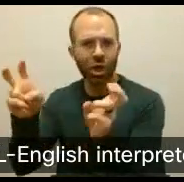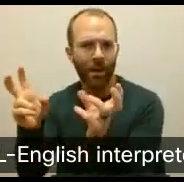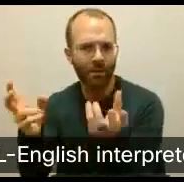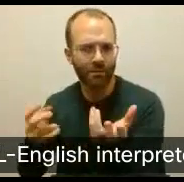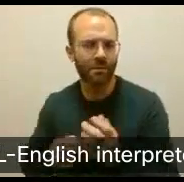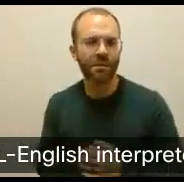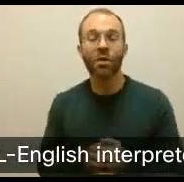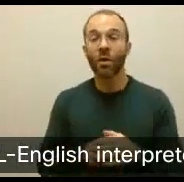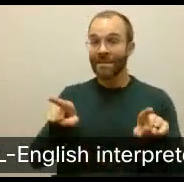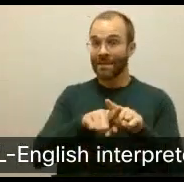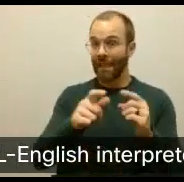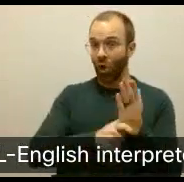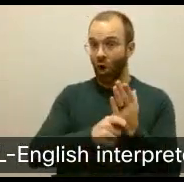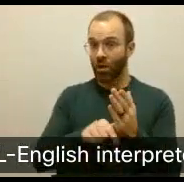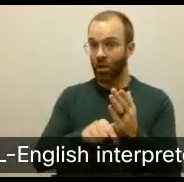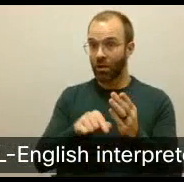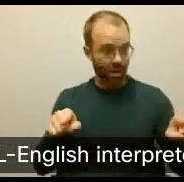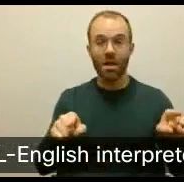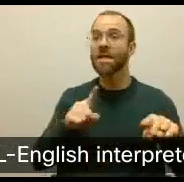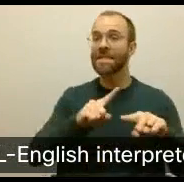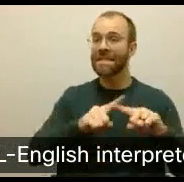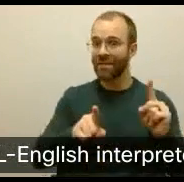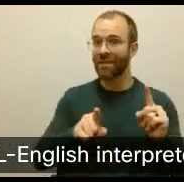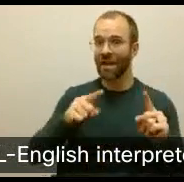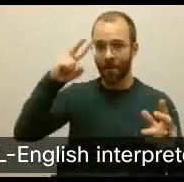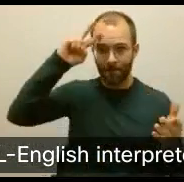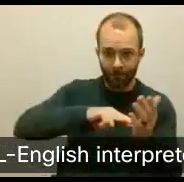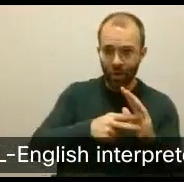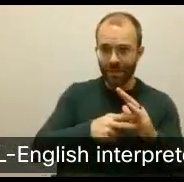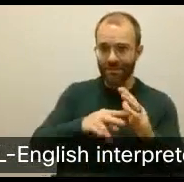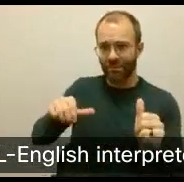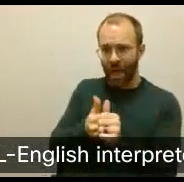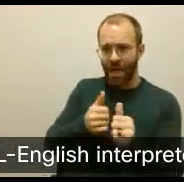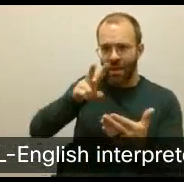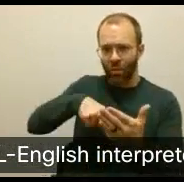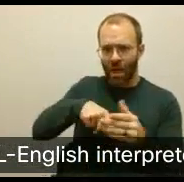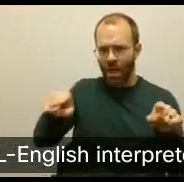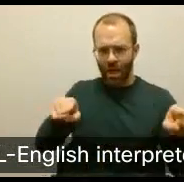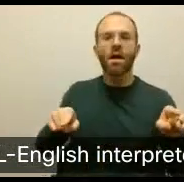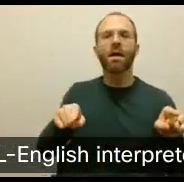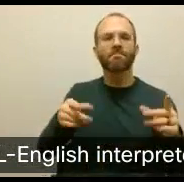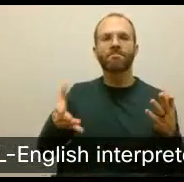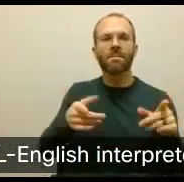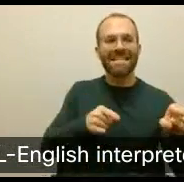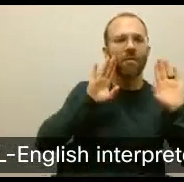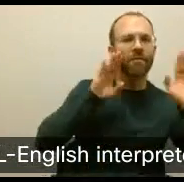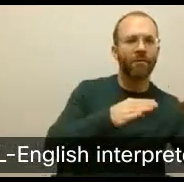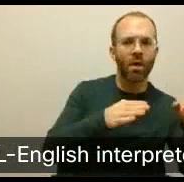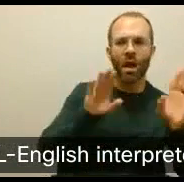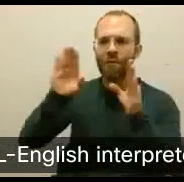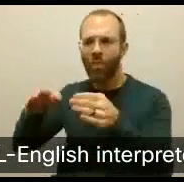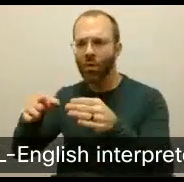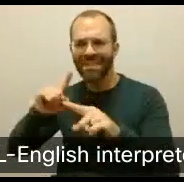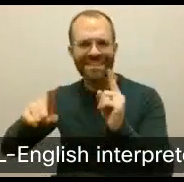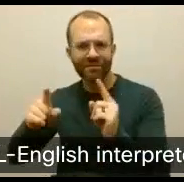article, these two students with different purposes in their writing may choose to focus on different bits of information, different chunks